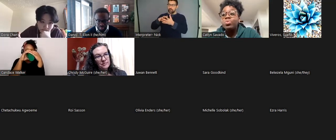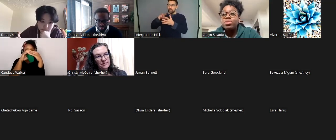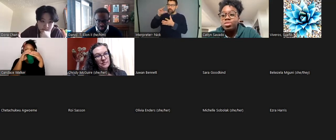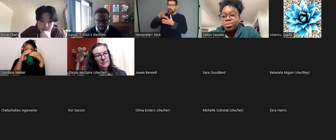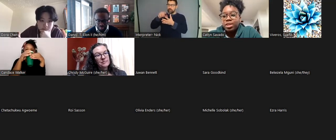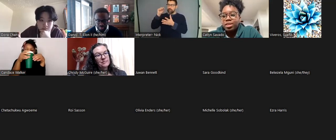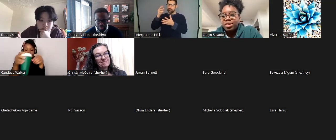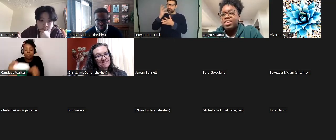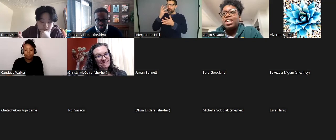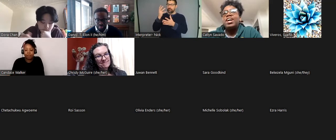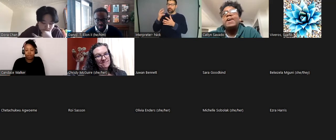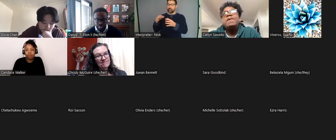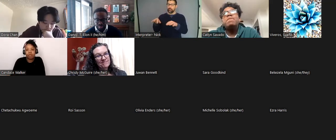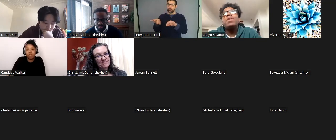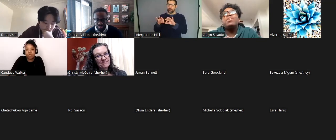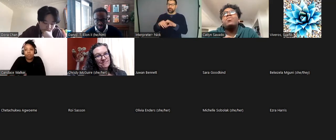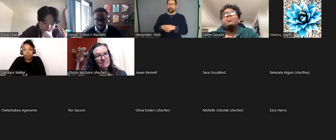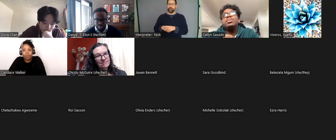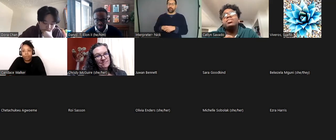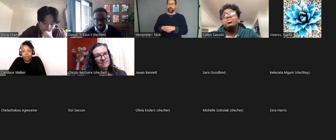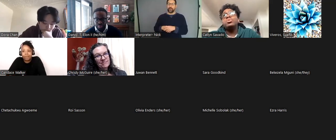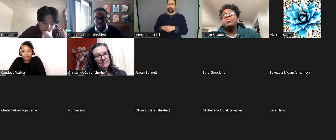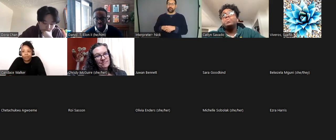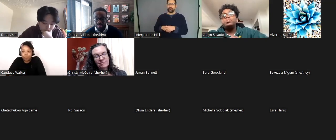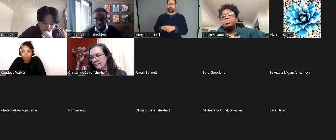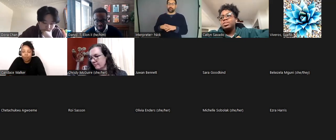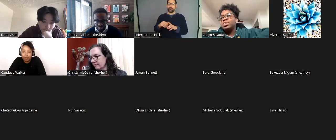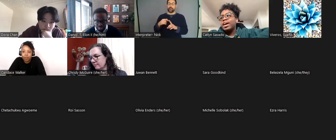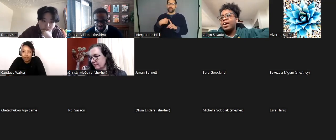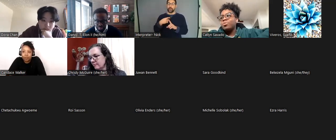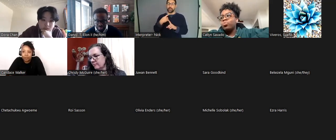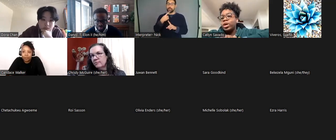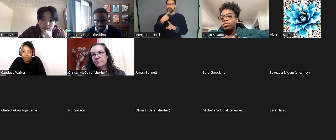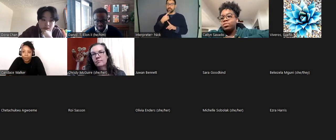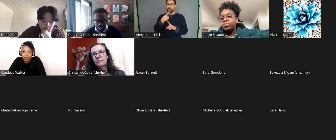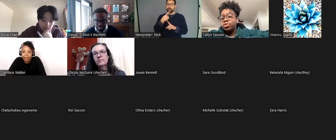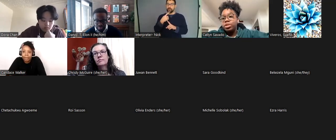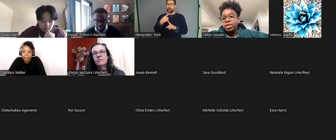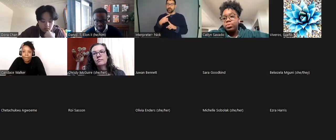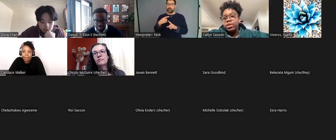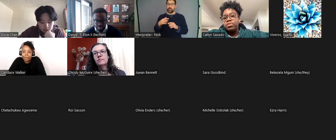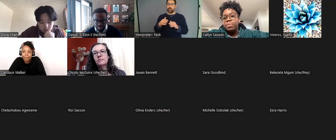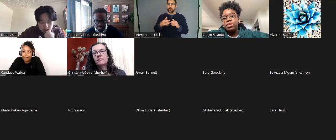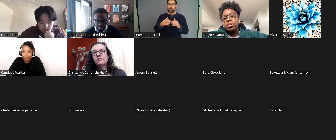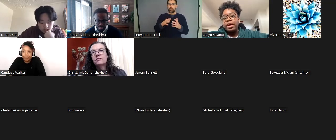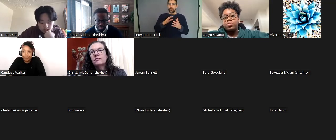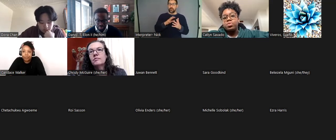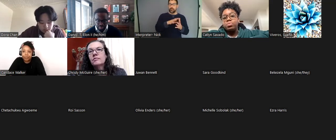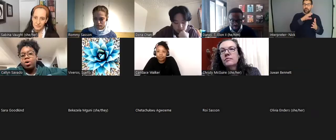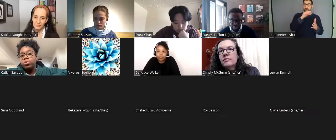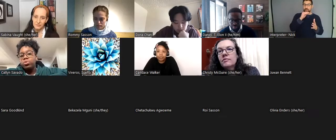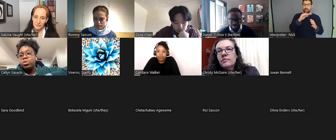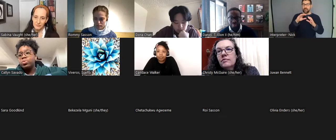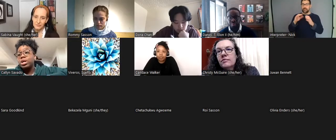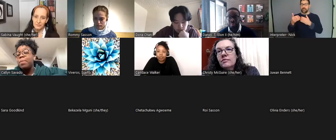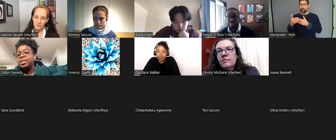it's worth doing it. I would also say too, that ways of learning and the ways of being in the classroom